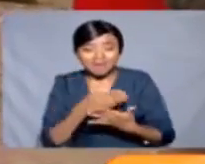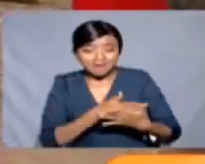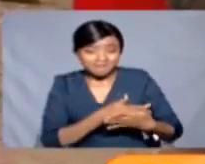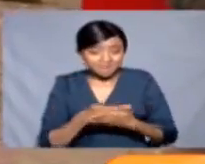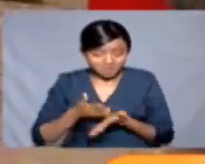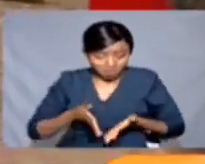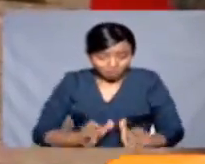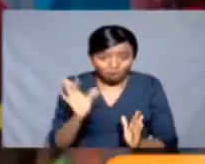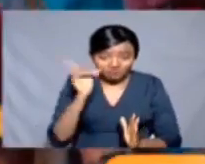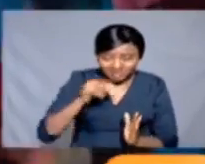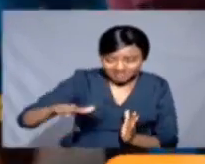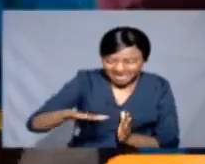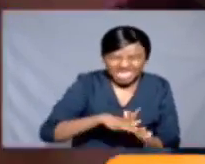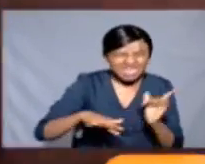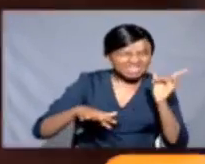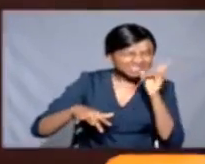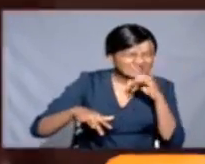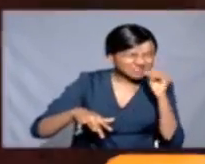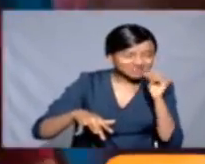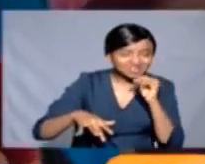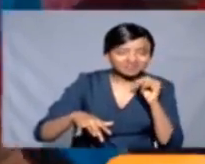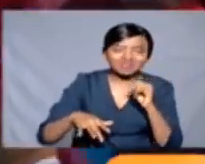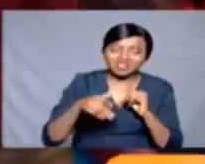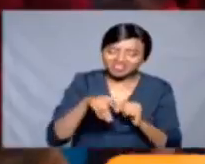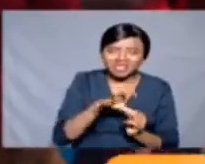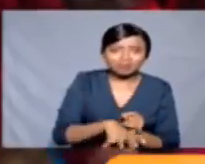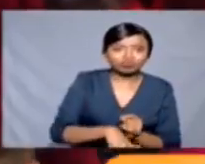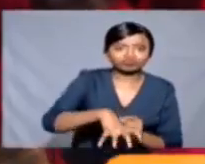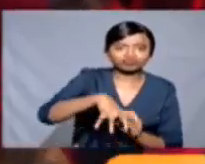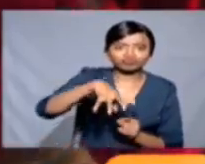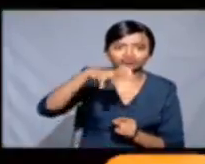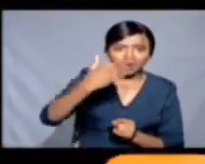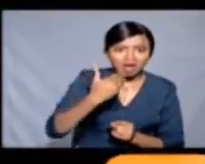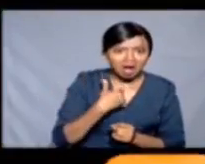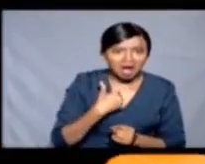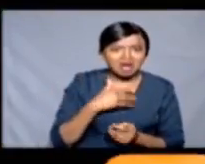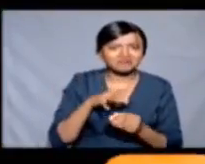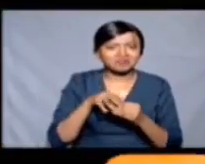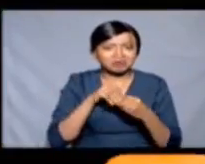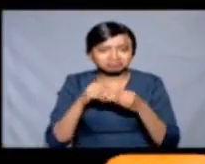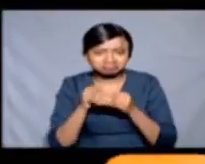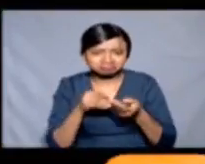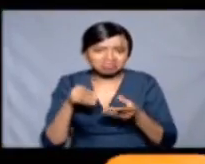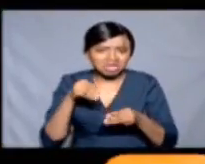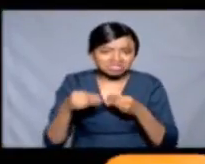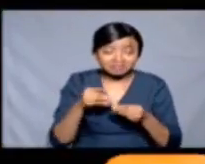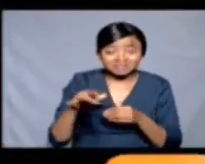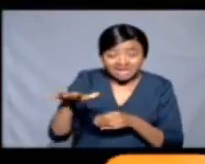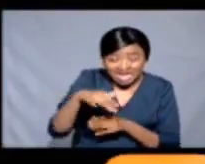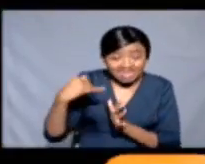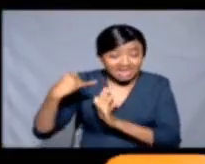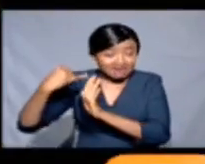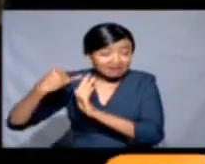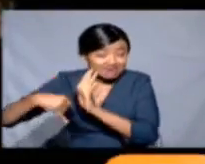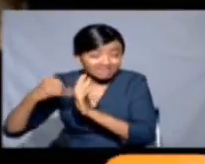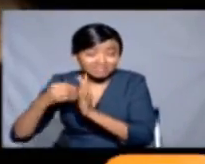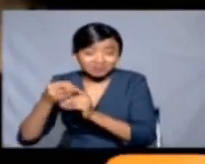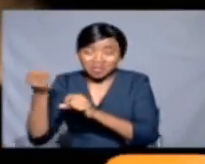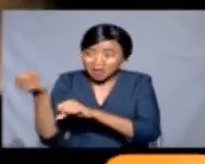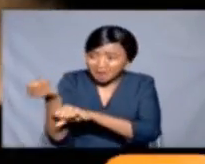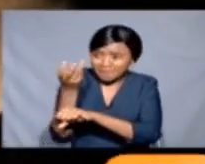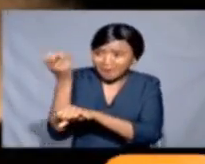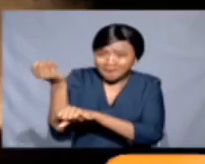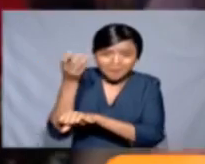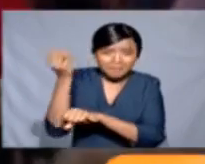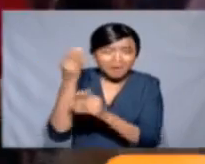in polluted environments have higher risk of developing malformations. Most factories in industrial area release